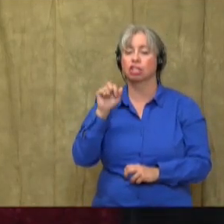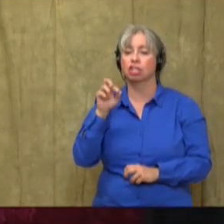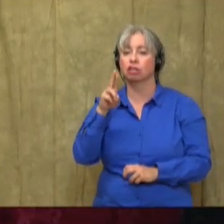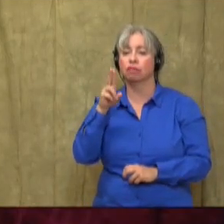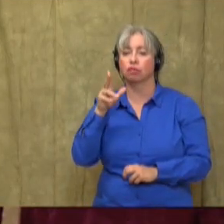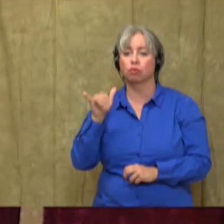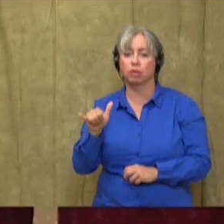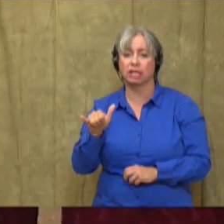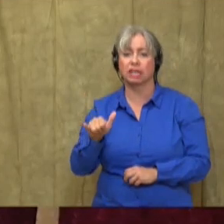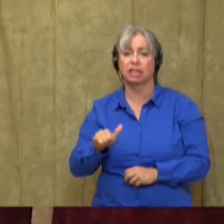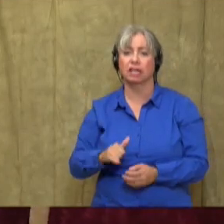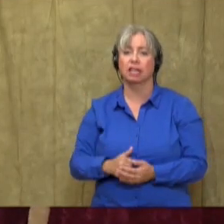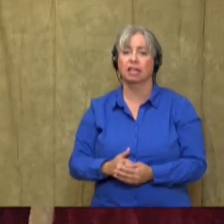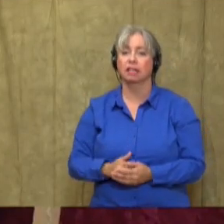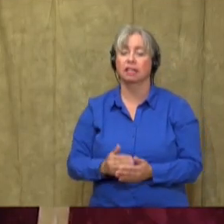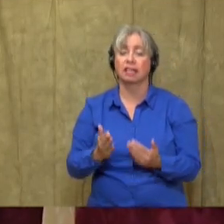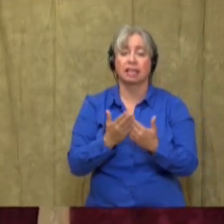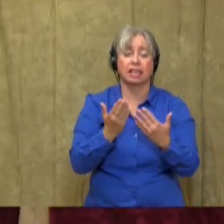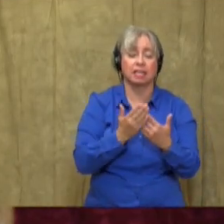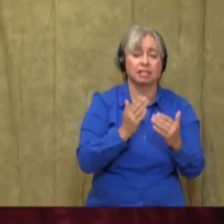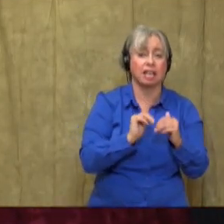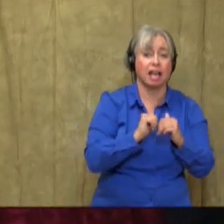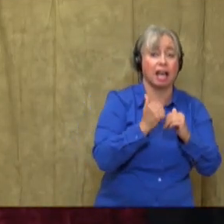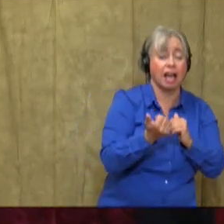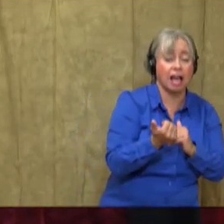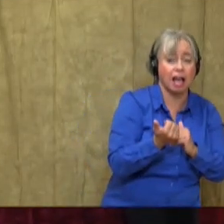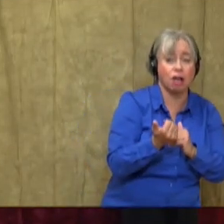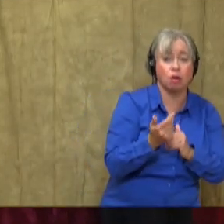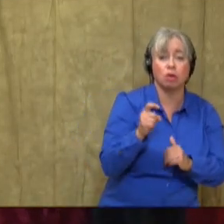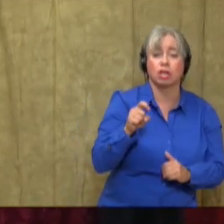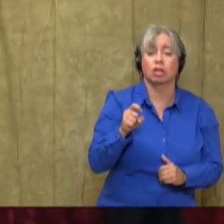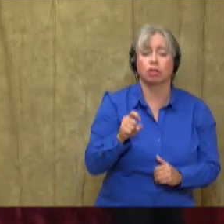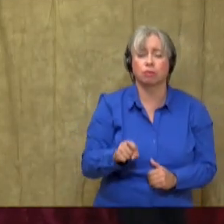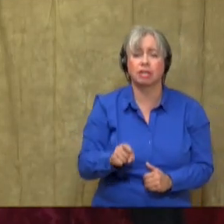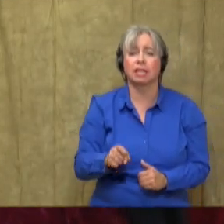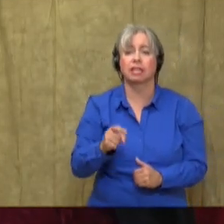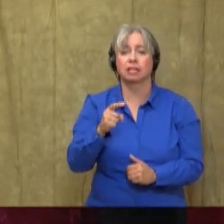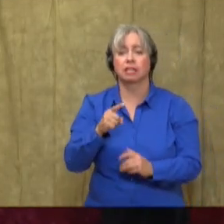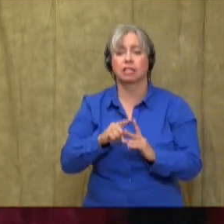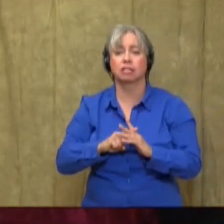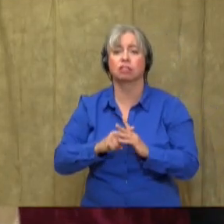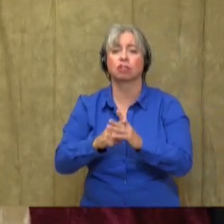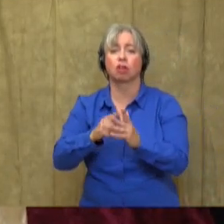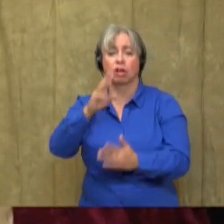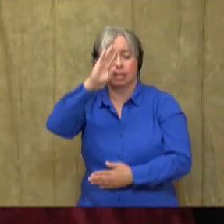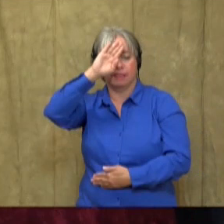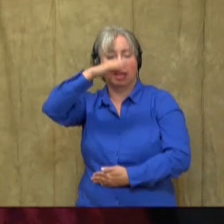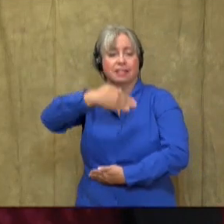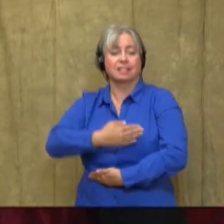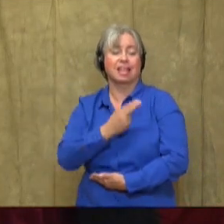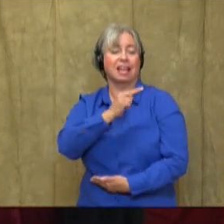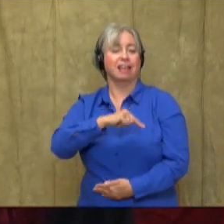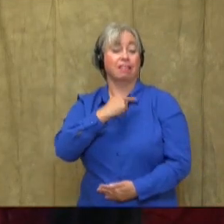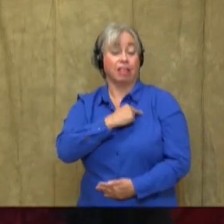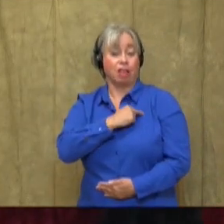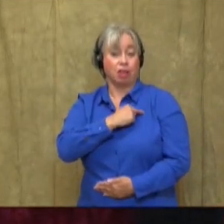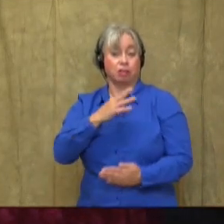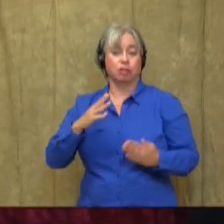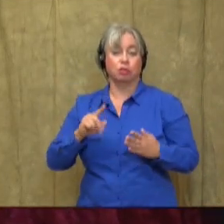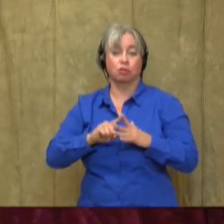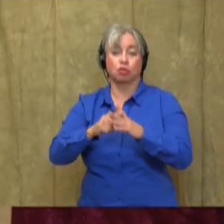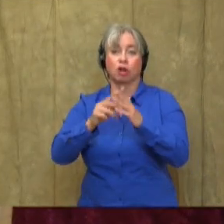way to become a knight was to actually be the son of a noble. So you kind of had to start at the top of the food chain. You had